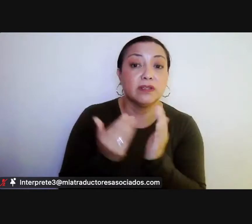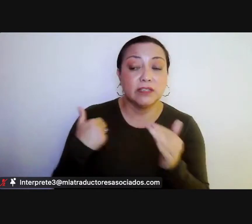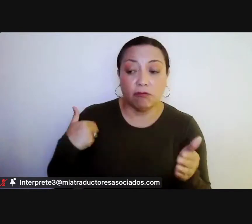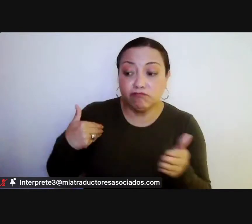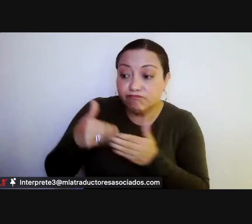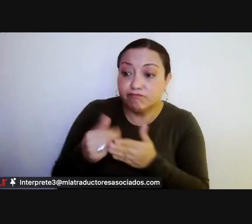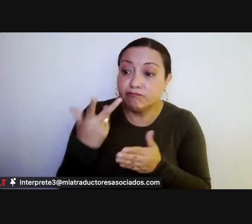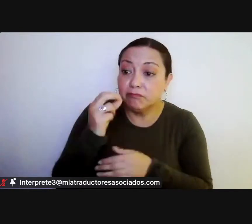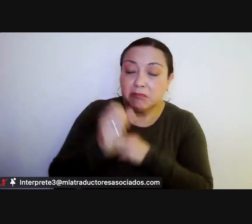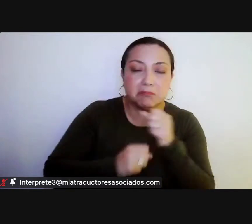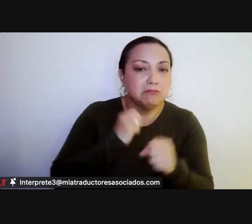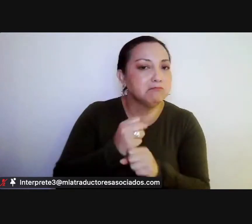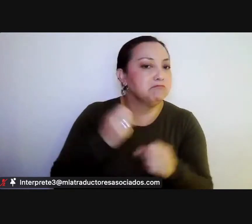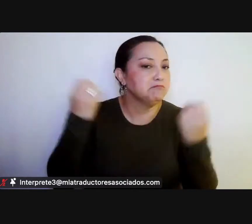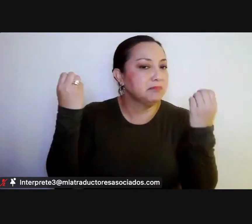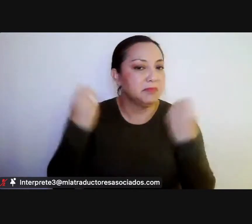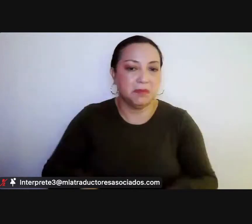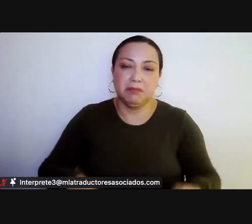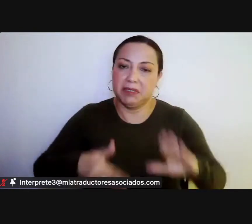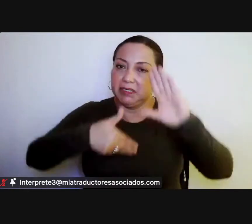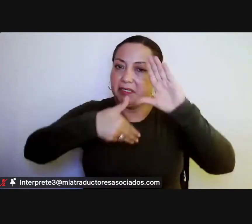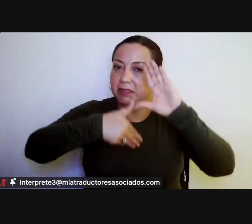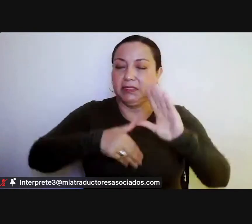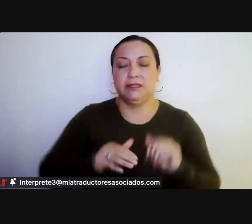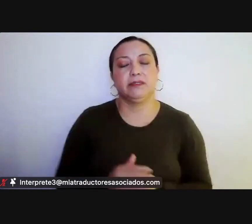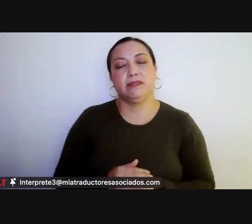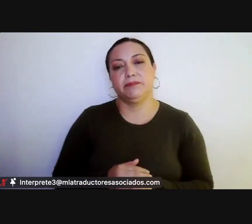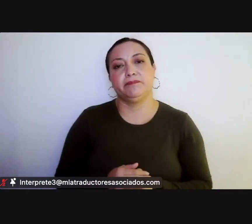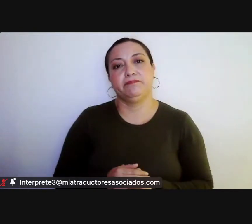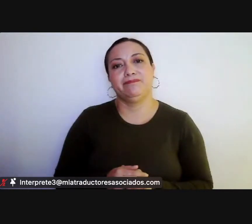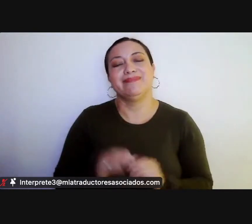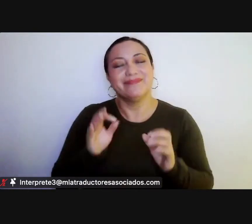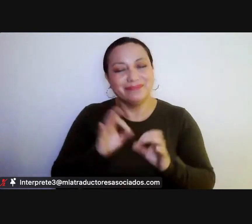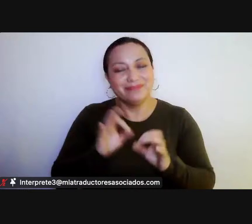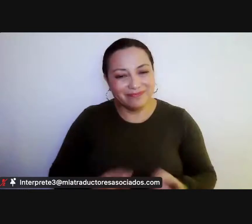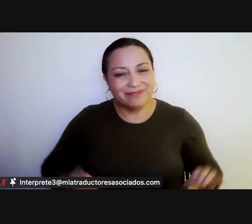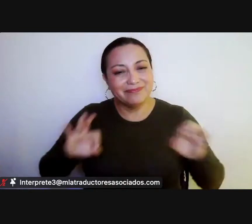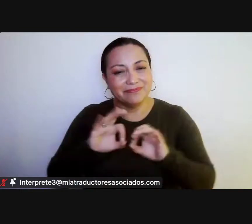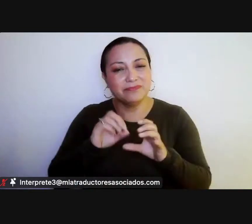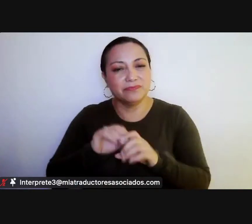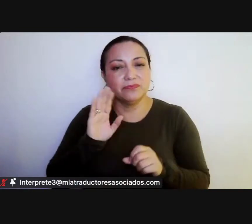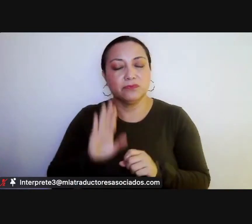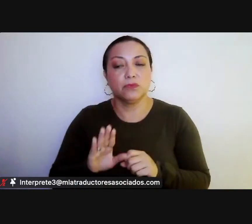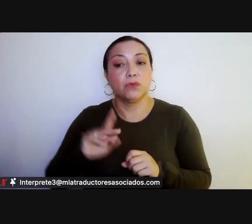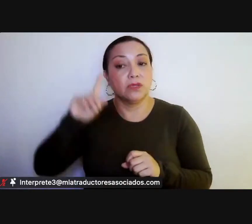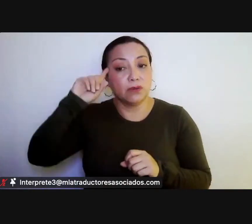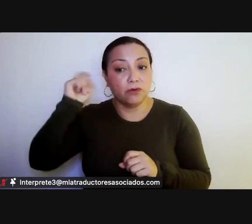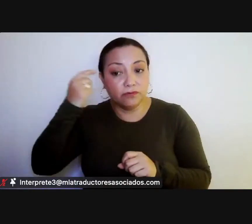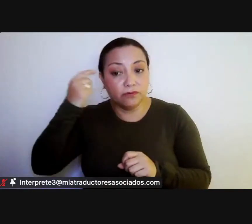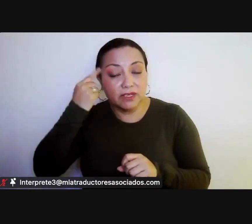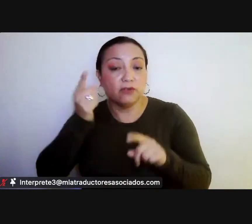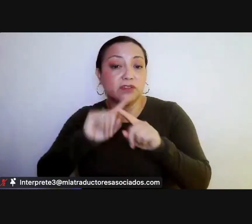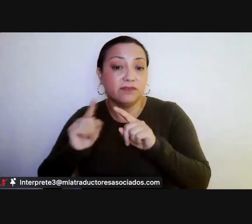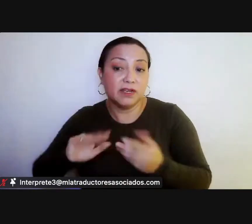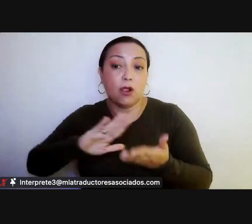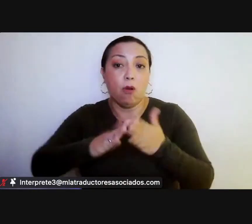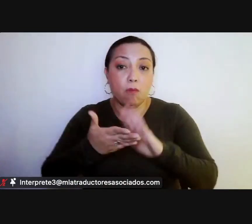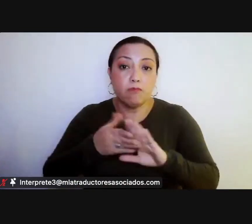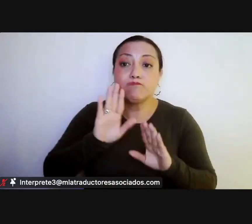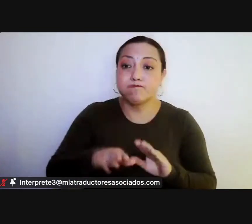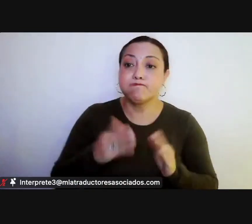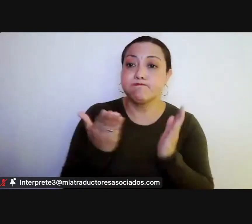for the increase of the levels of education in Latin America. It is then fundamental that the governments